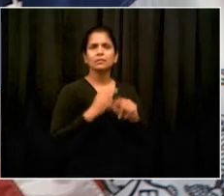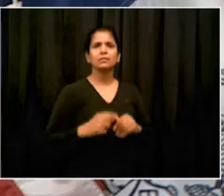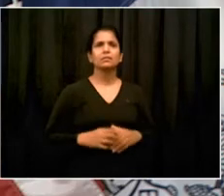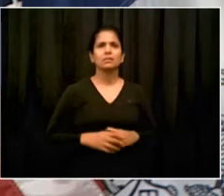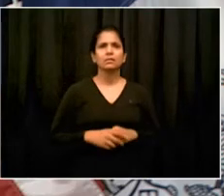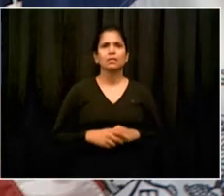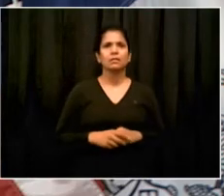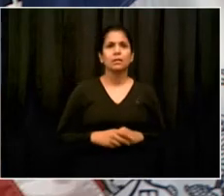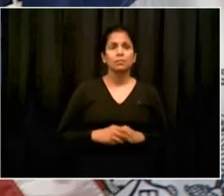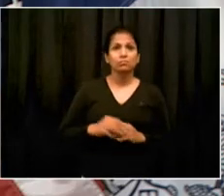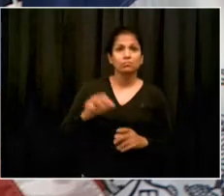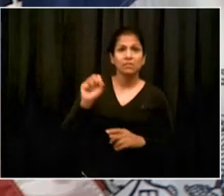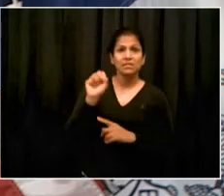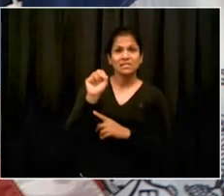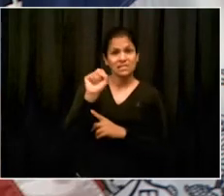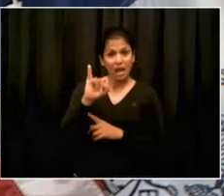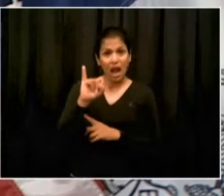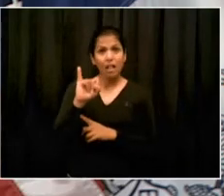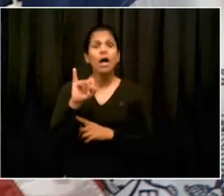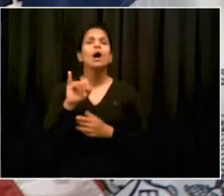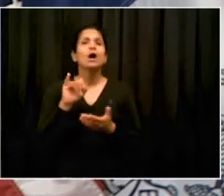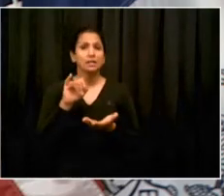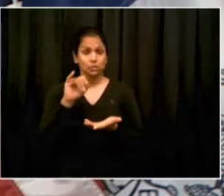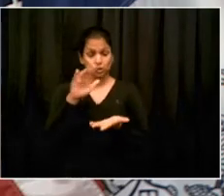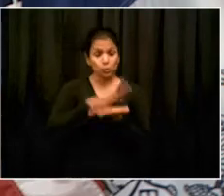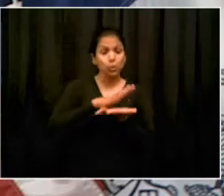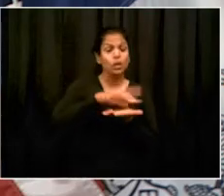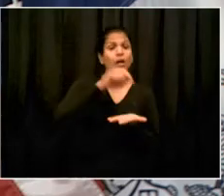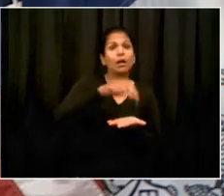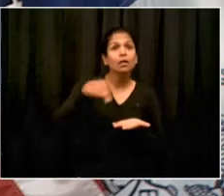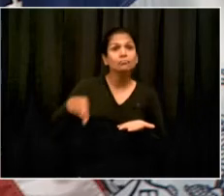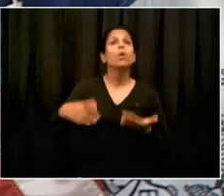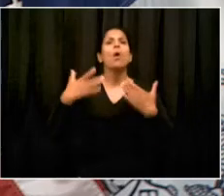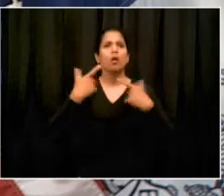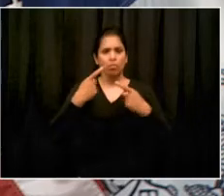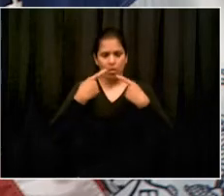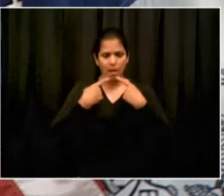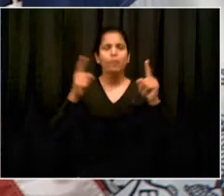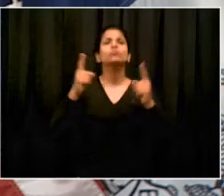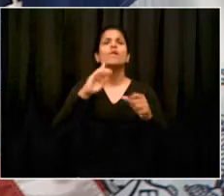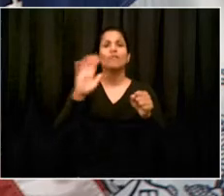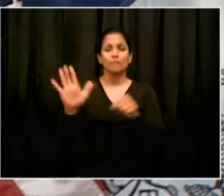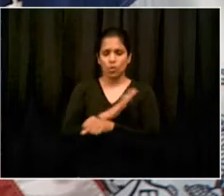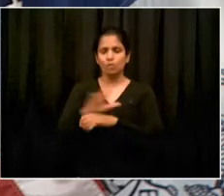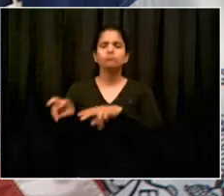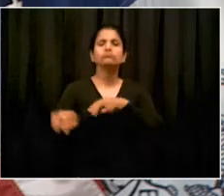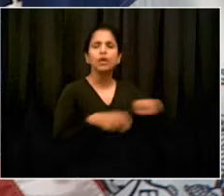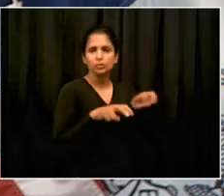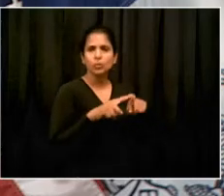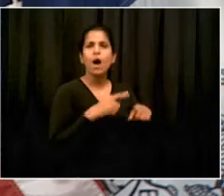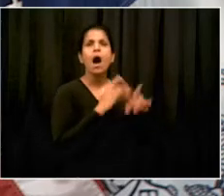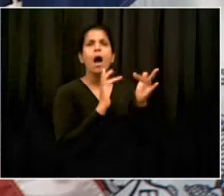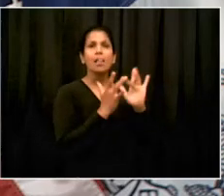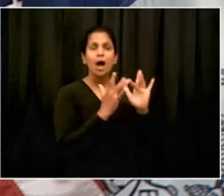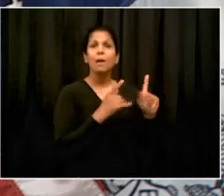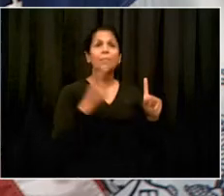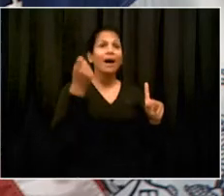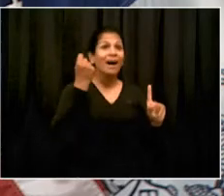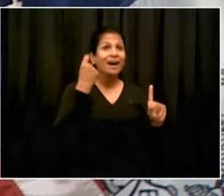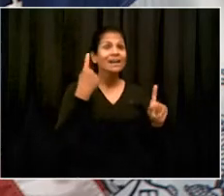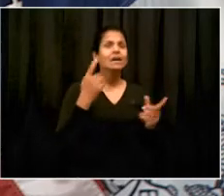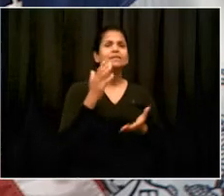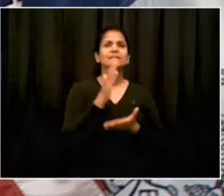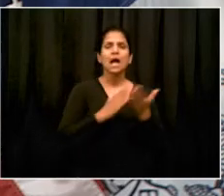will speak in more detail. But I know some of those reports have been absolutely inaccurate, that schools are getting